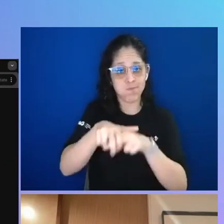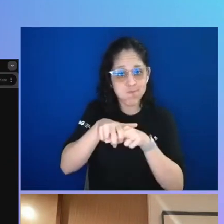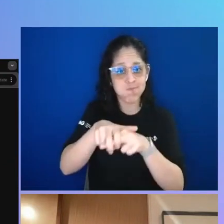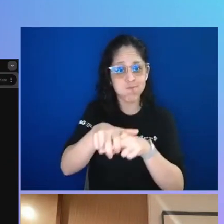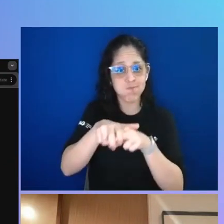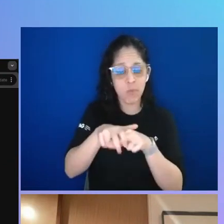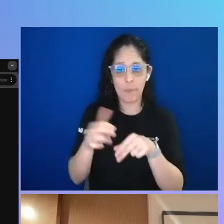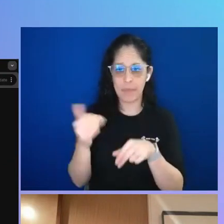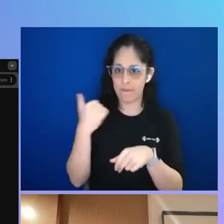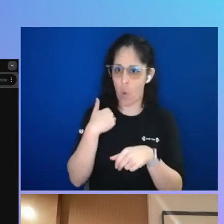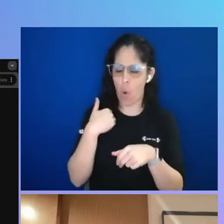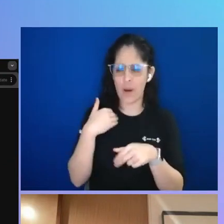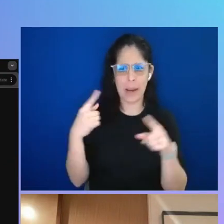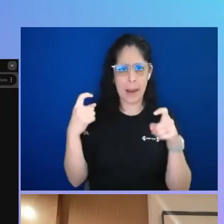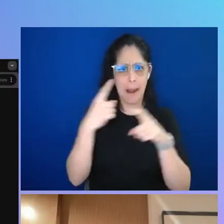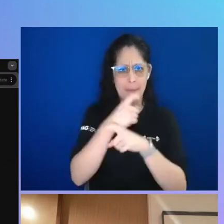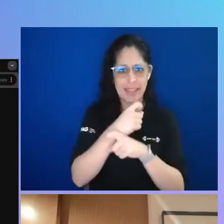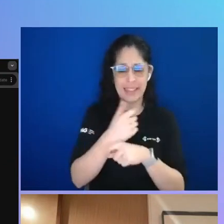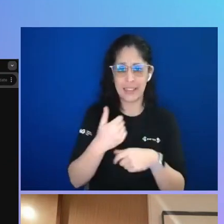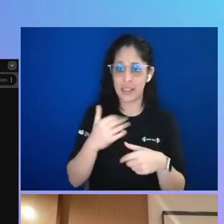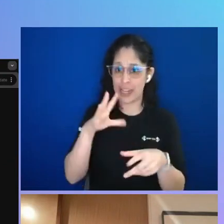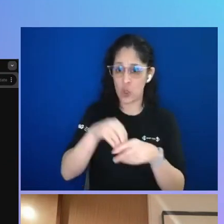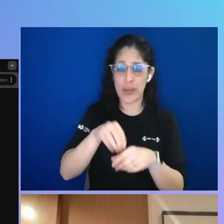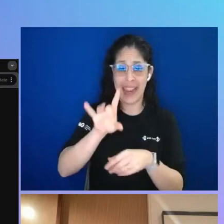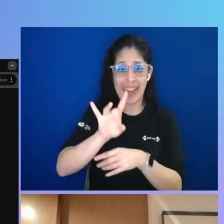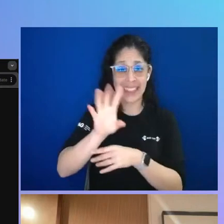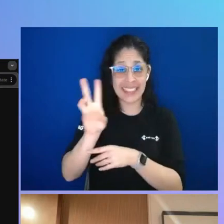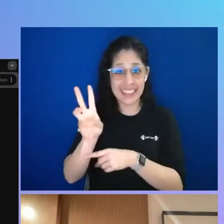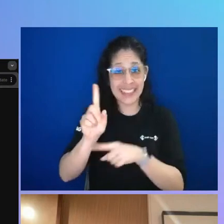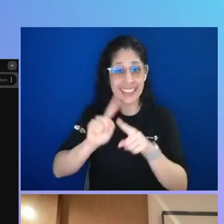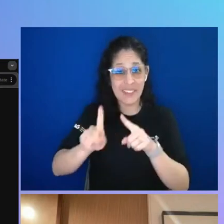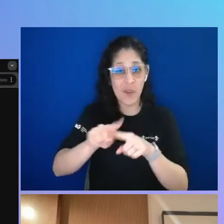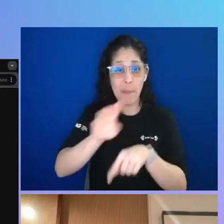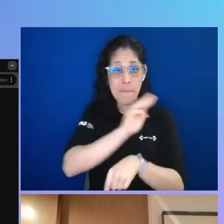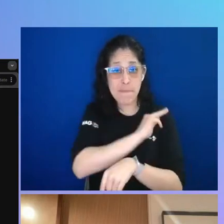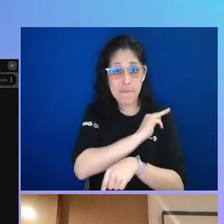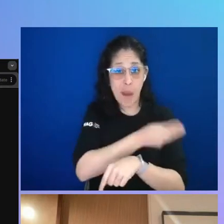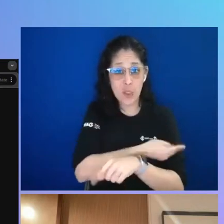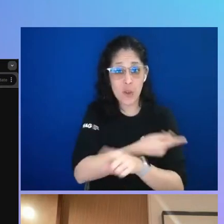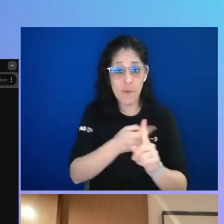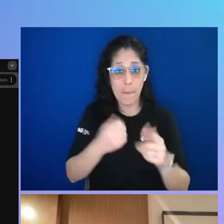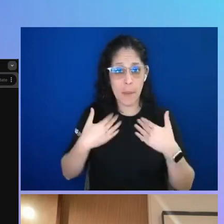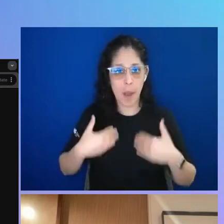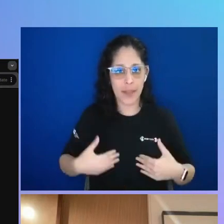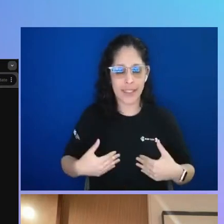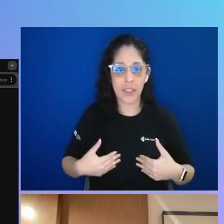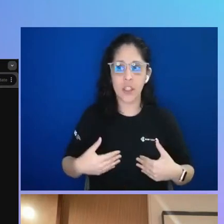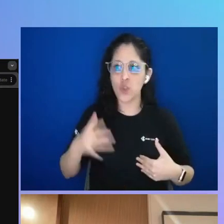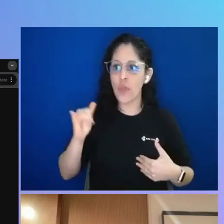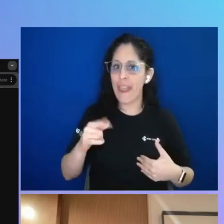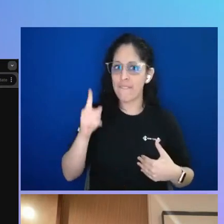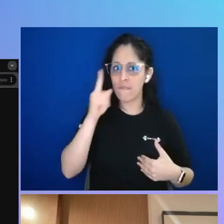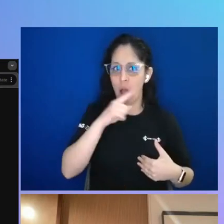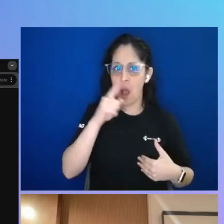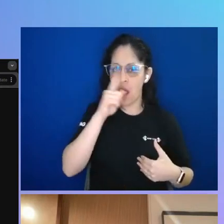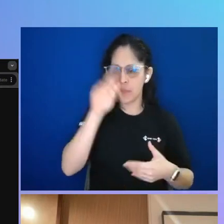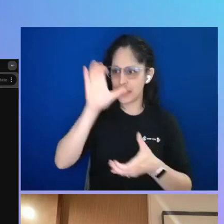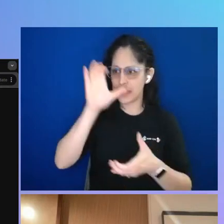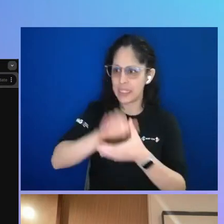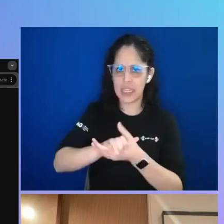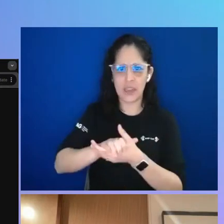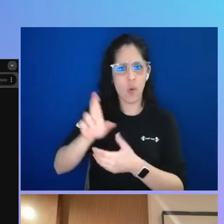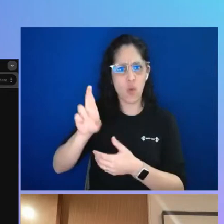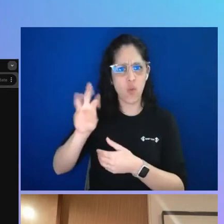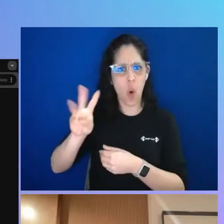the muscles in the body. I'm also debunking that rowing is an upper body exercise.